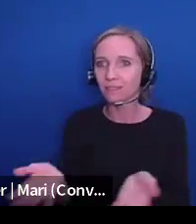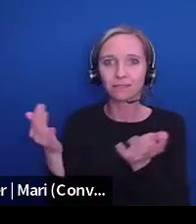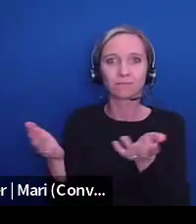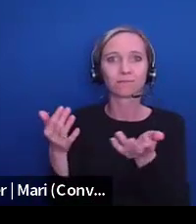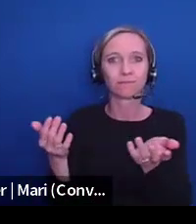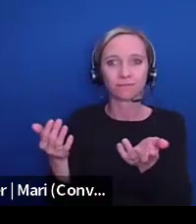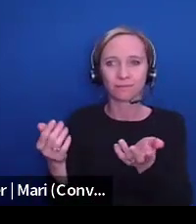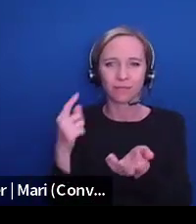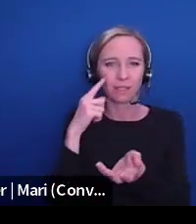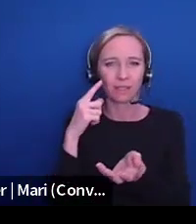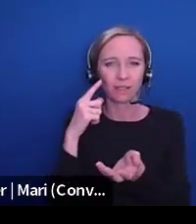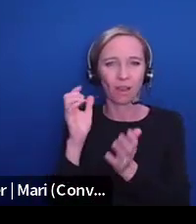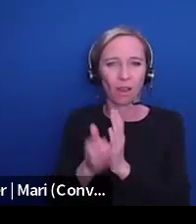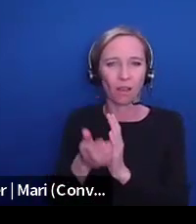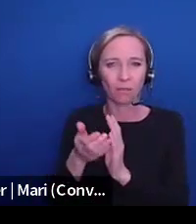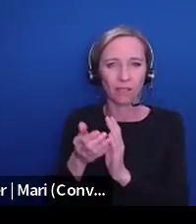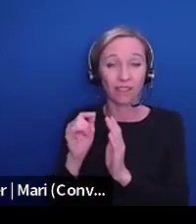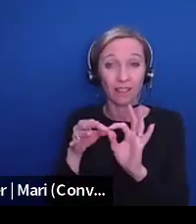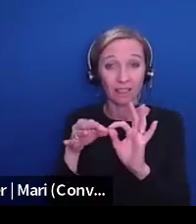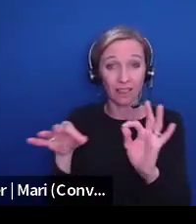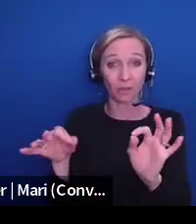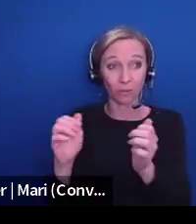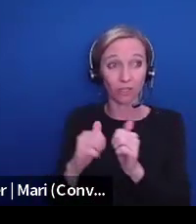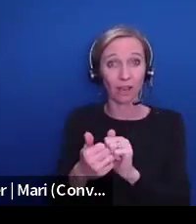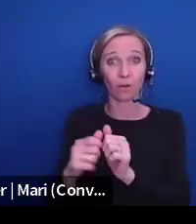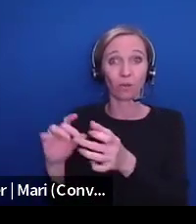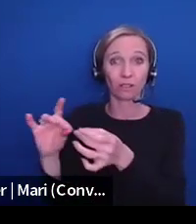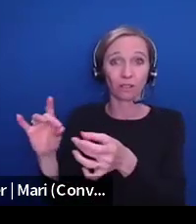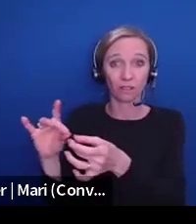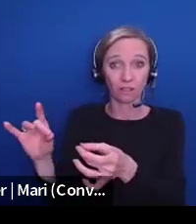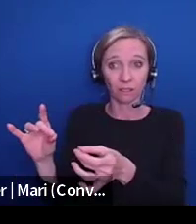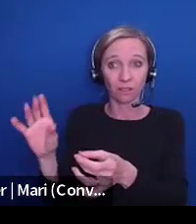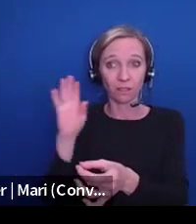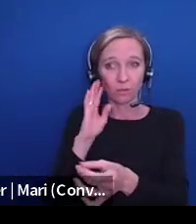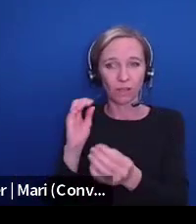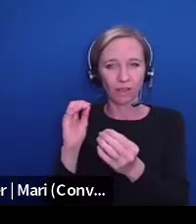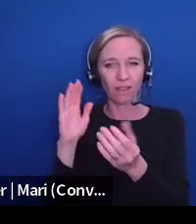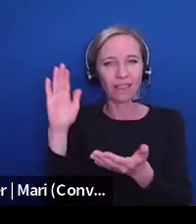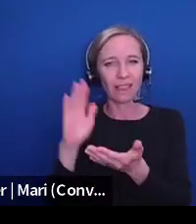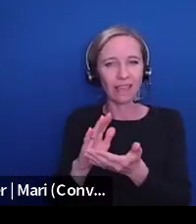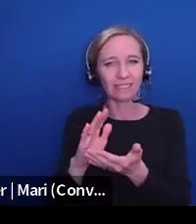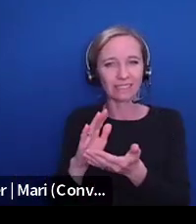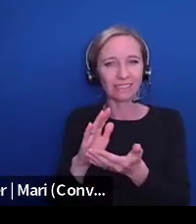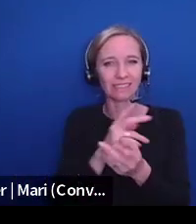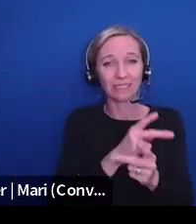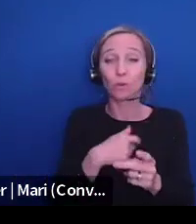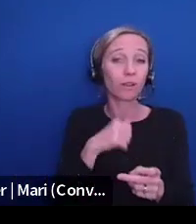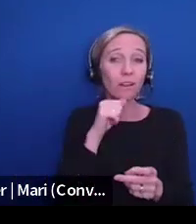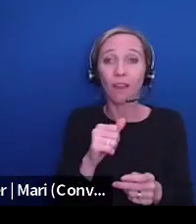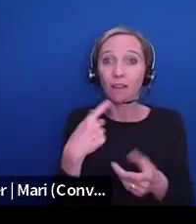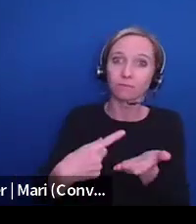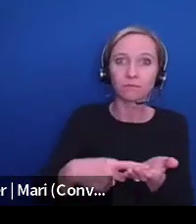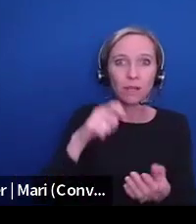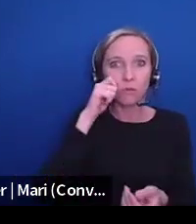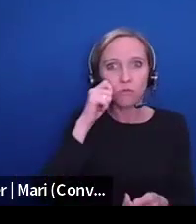think automatically that the language or the way we talk about it will have a lot fewer, because we're not going to talk about racism and, you